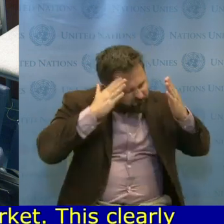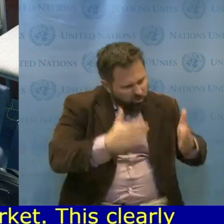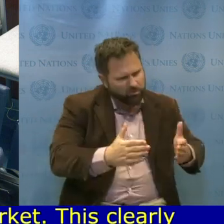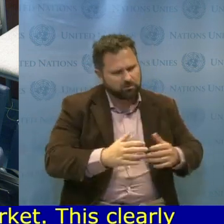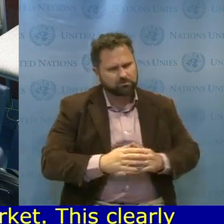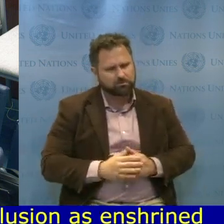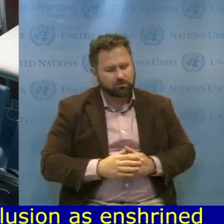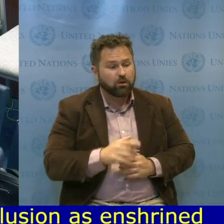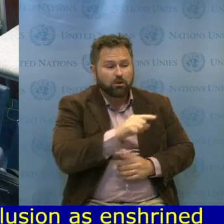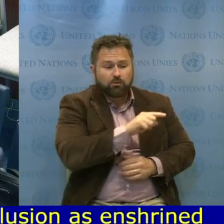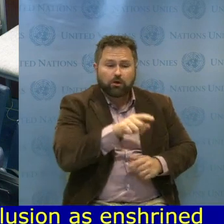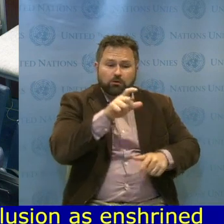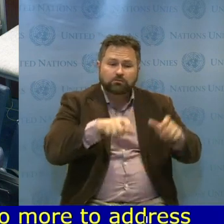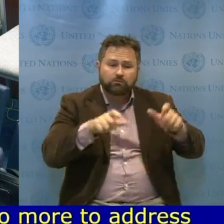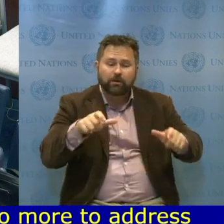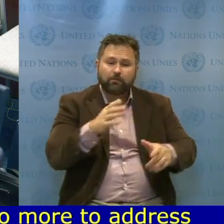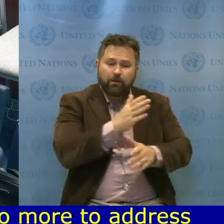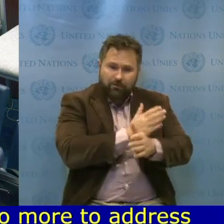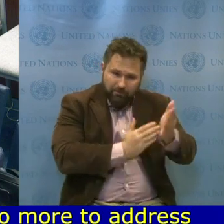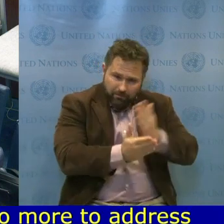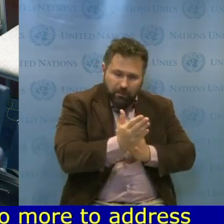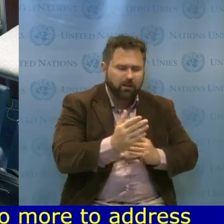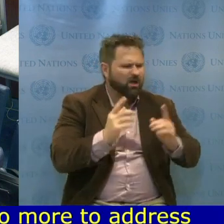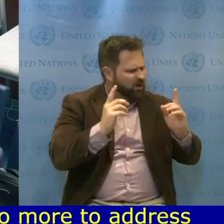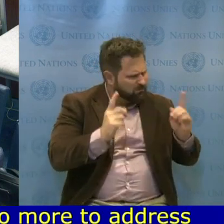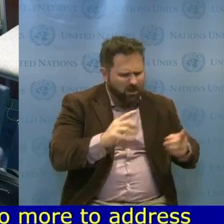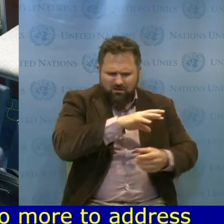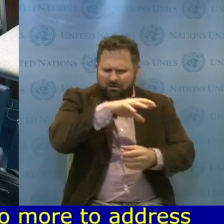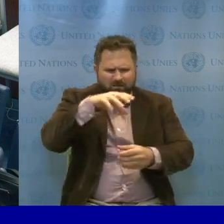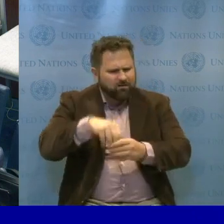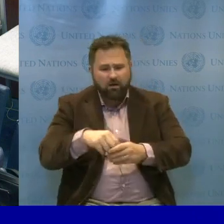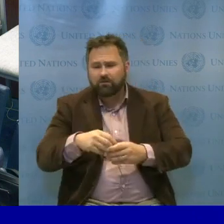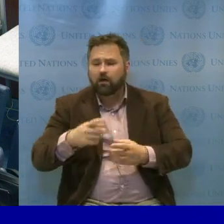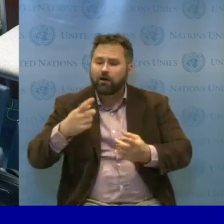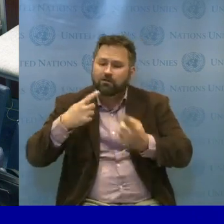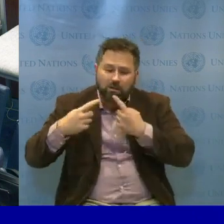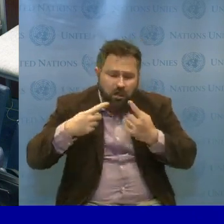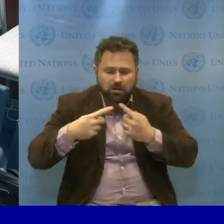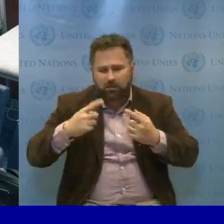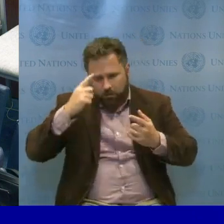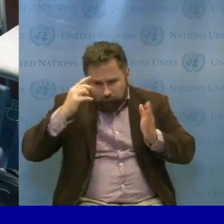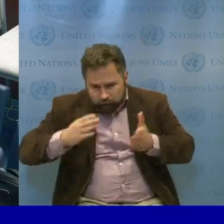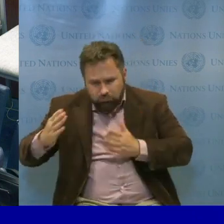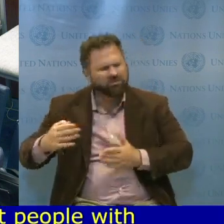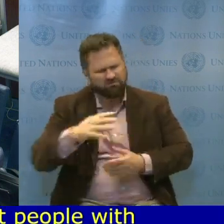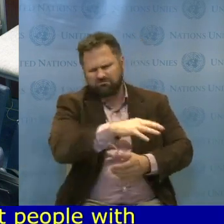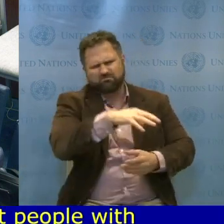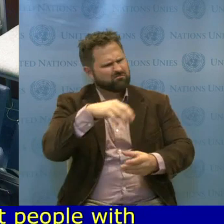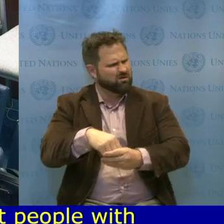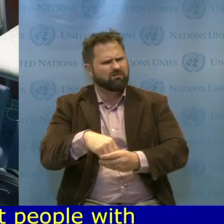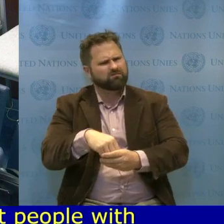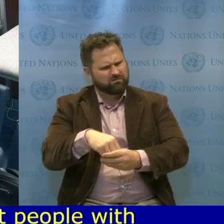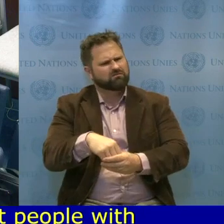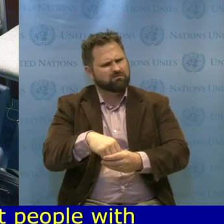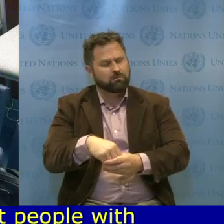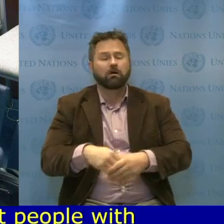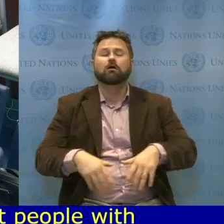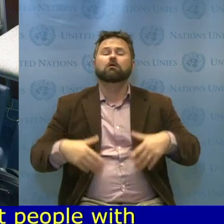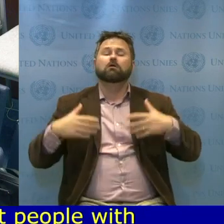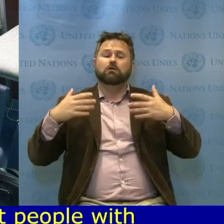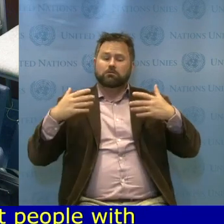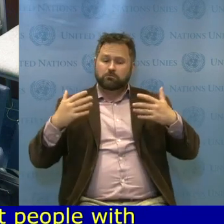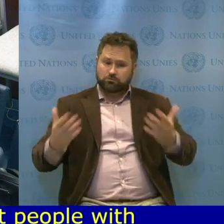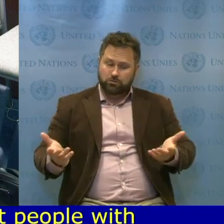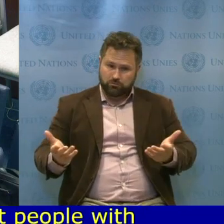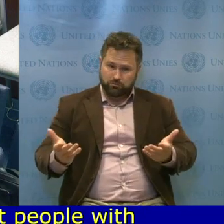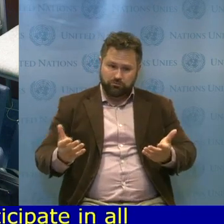people with disabilities are enabled to participate in all discussions and decision-making processes affecting them. Therefore,